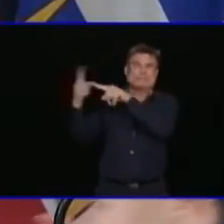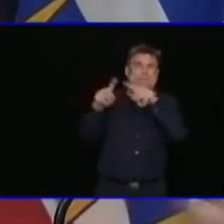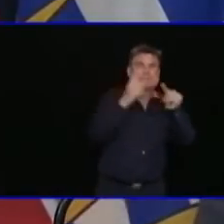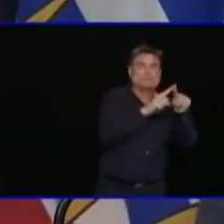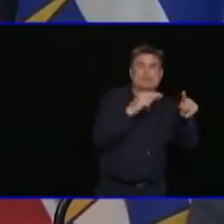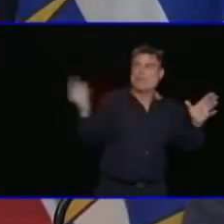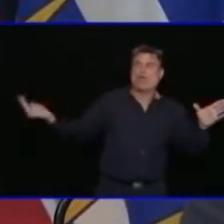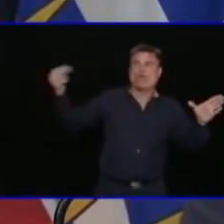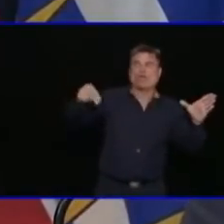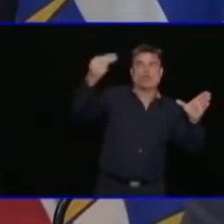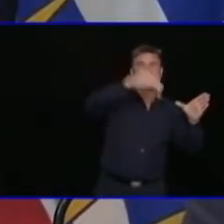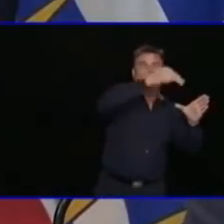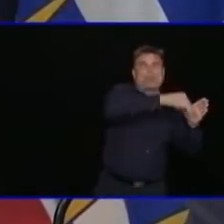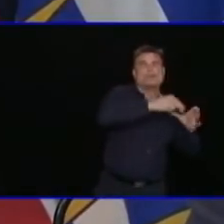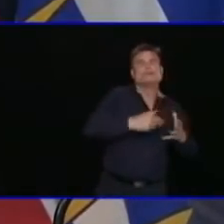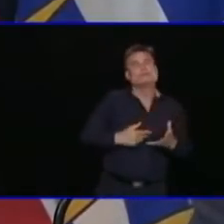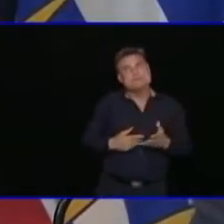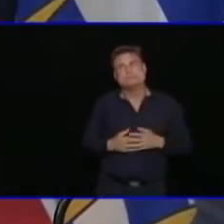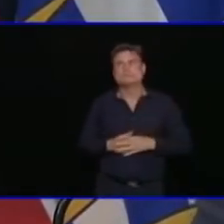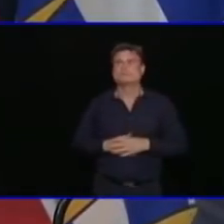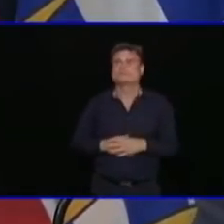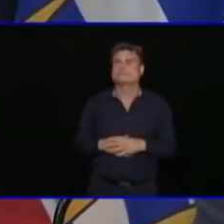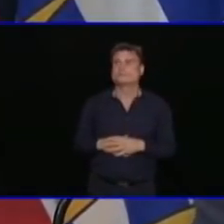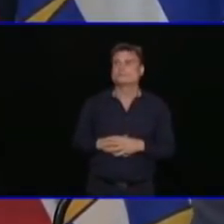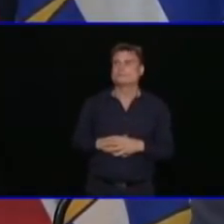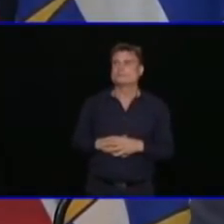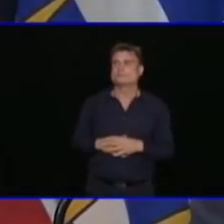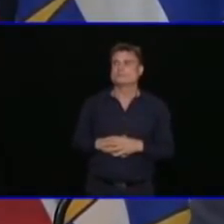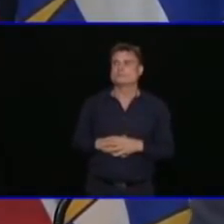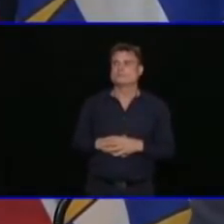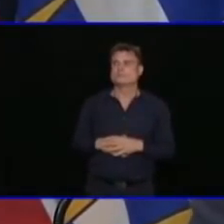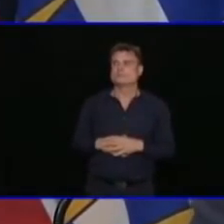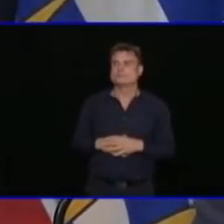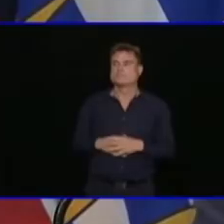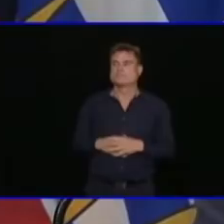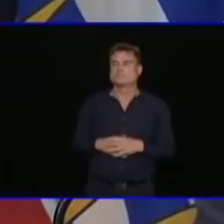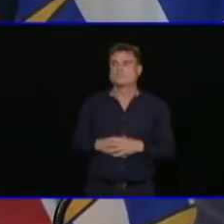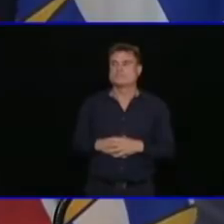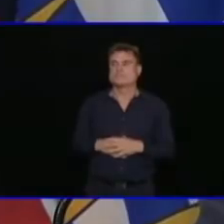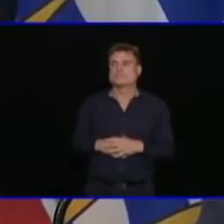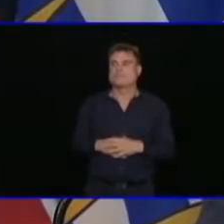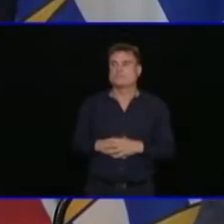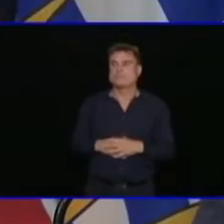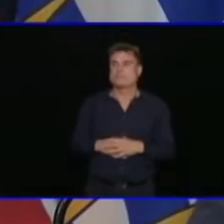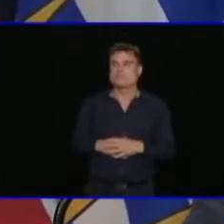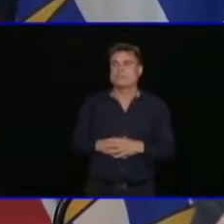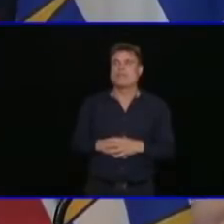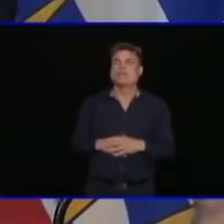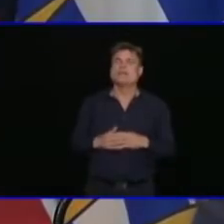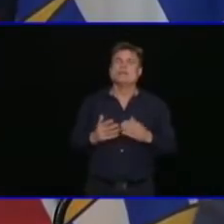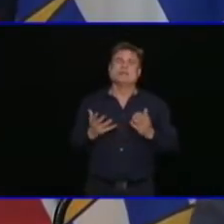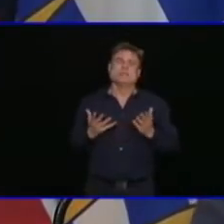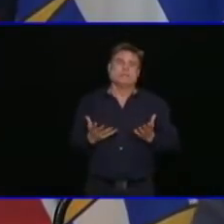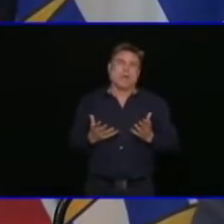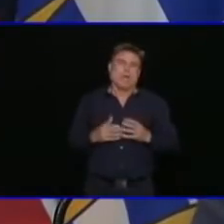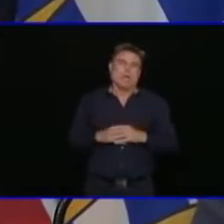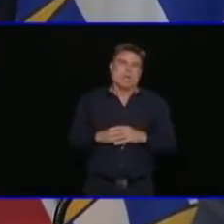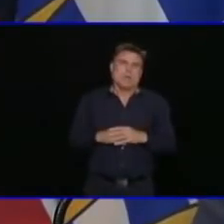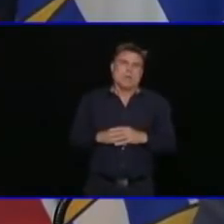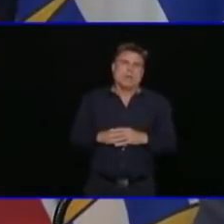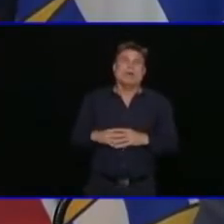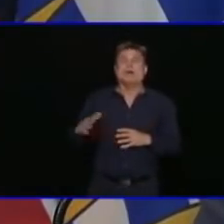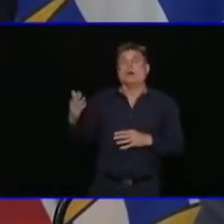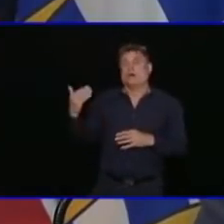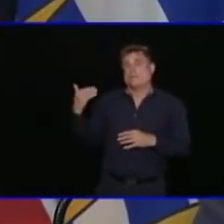but now we're seeing people who have contacts, 20 or 30 contacts, and that puts the pressure on us in public health